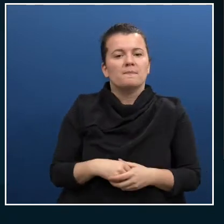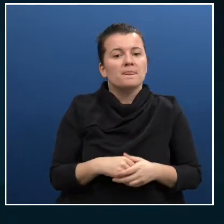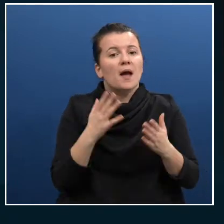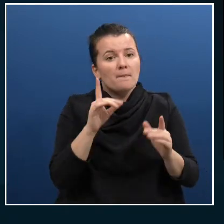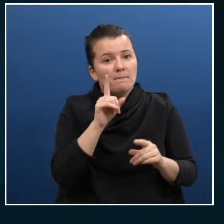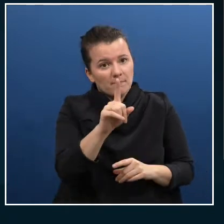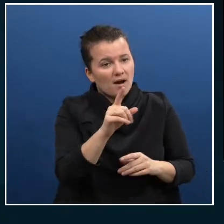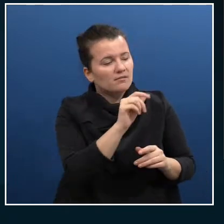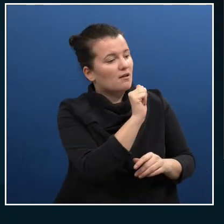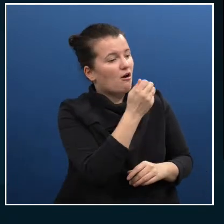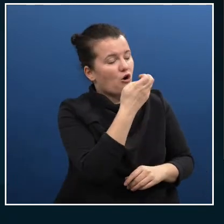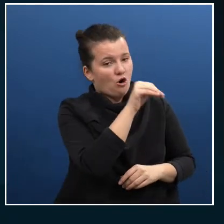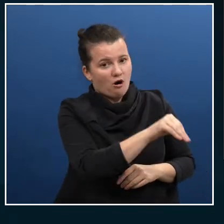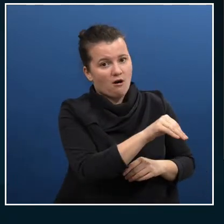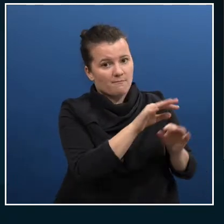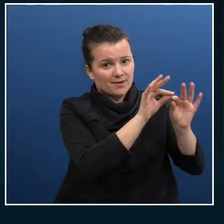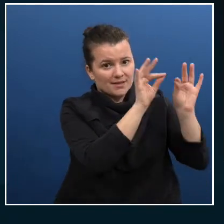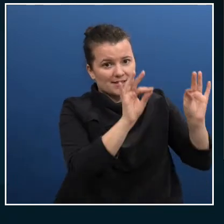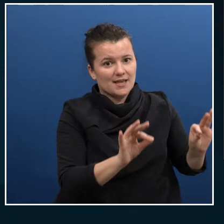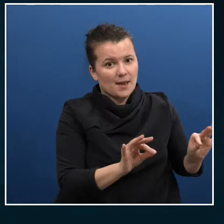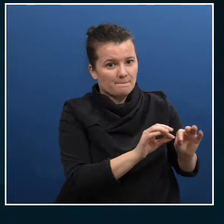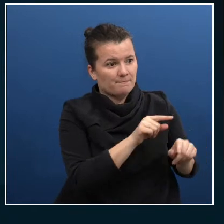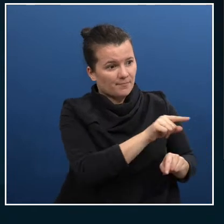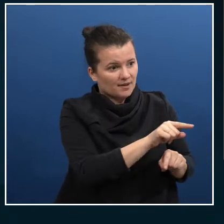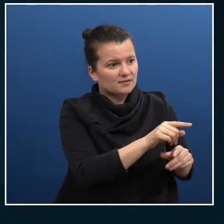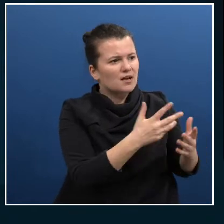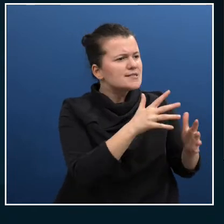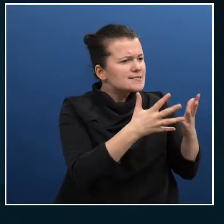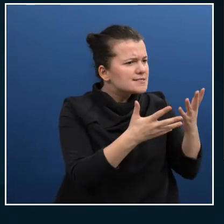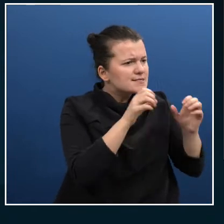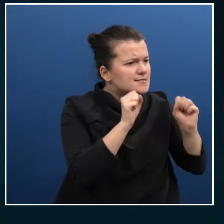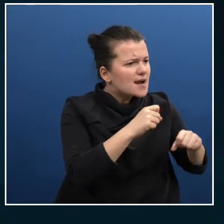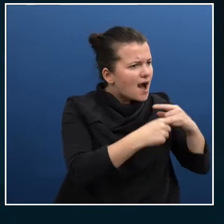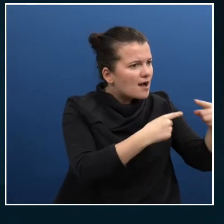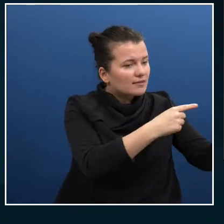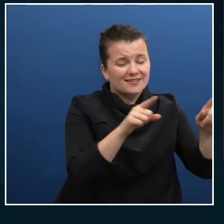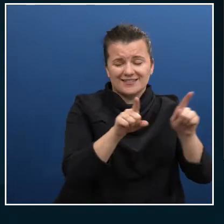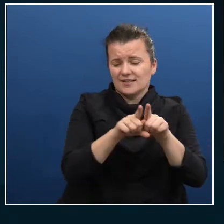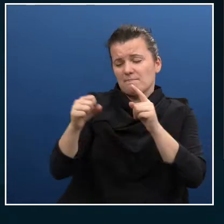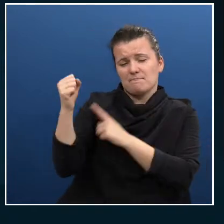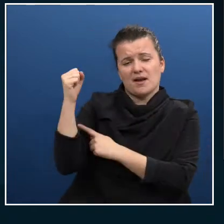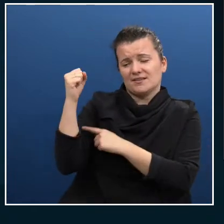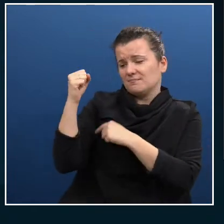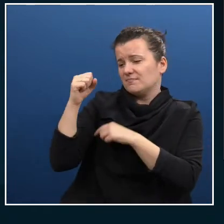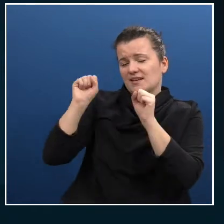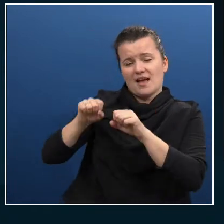template, you can also do that using Bicep and then transpile it into ARM.